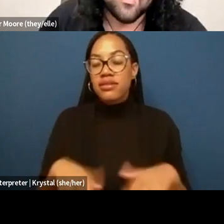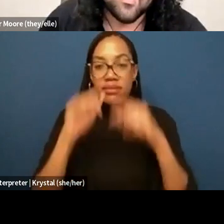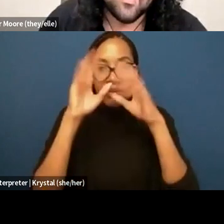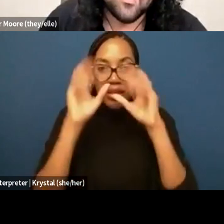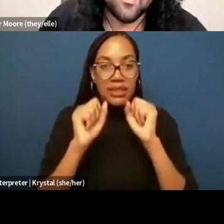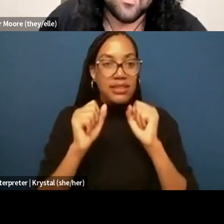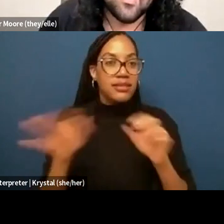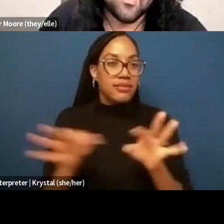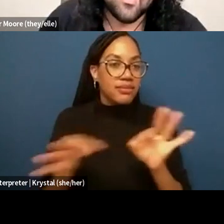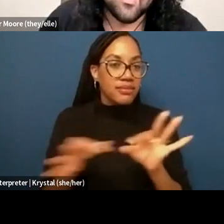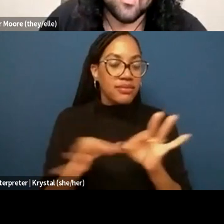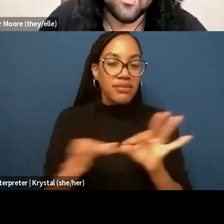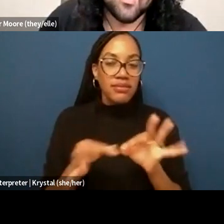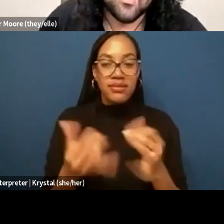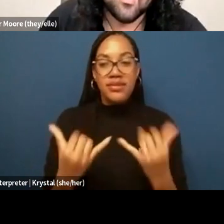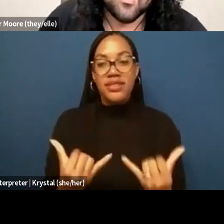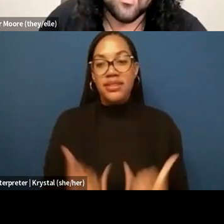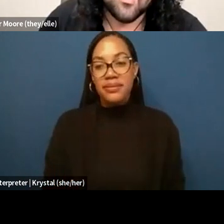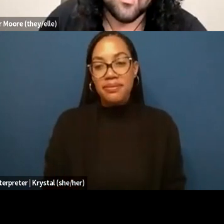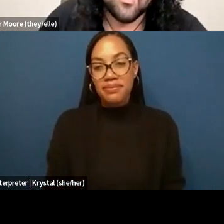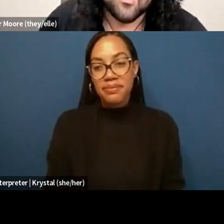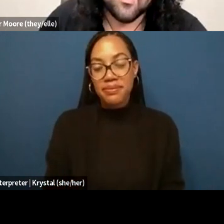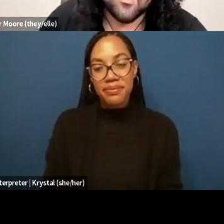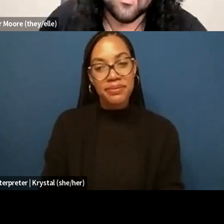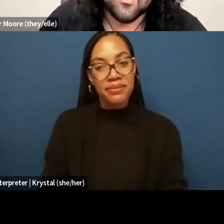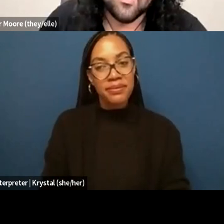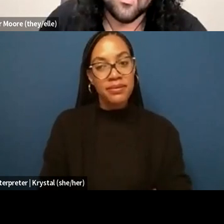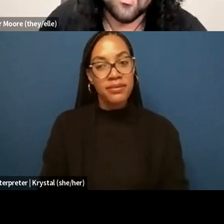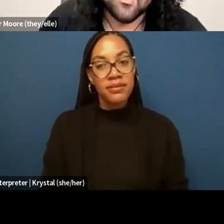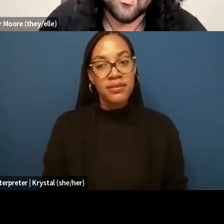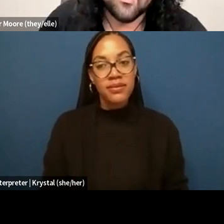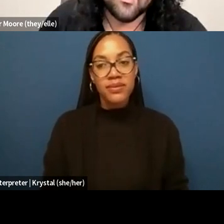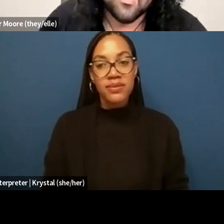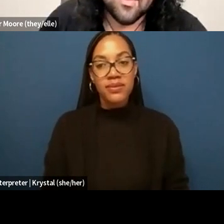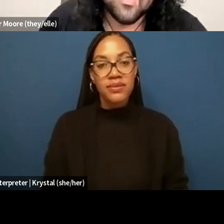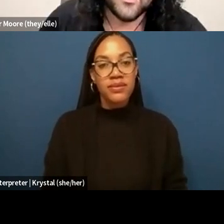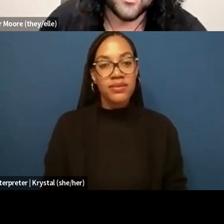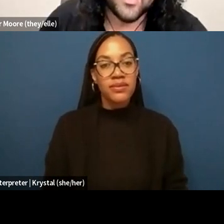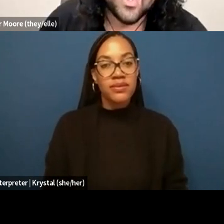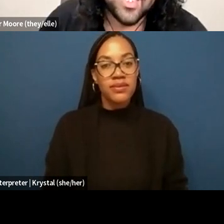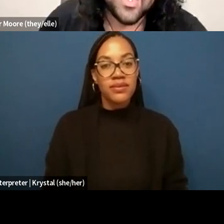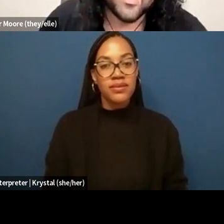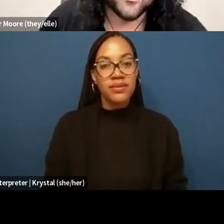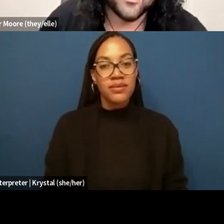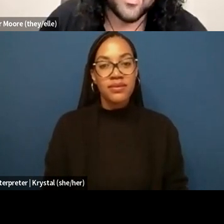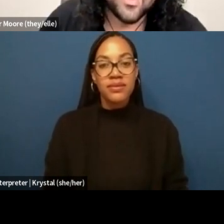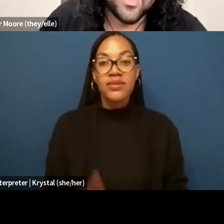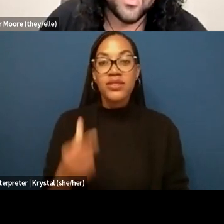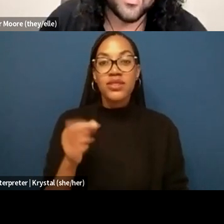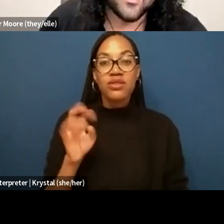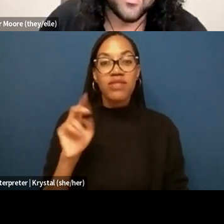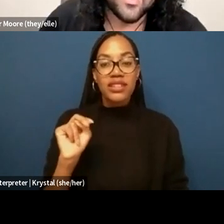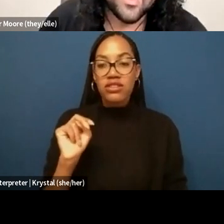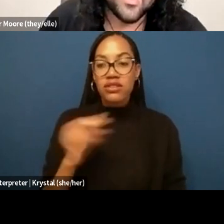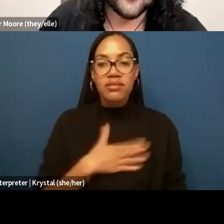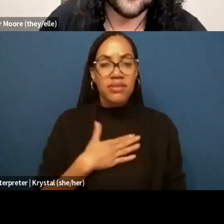are being gifted with right now. And to ask Gretchen and to please continue with the power of the chat too. I just also